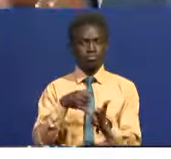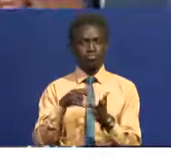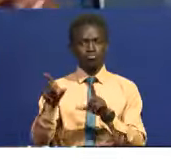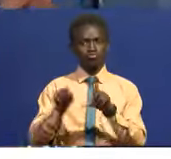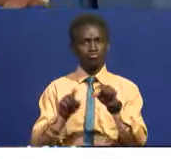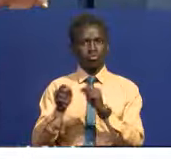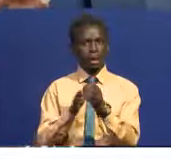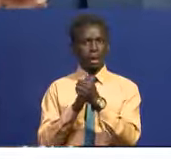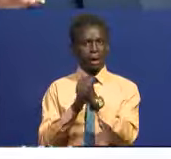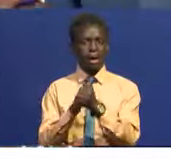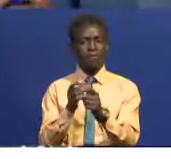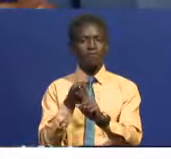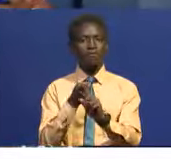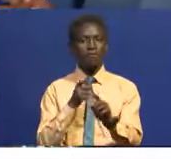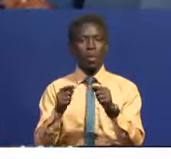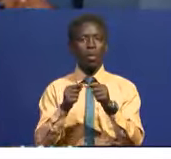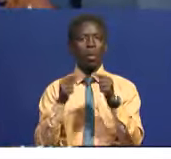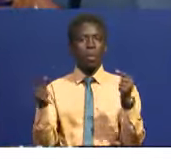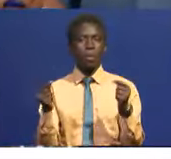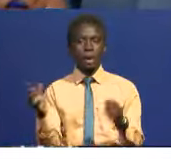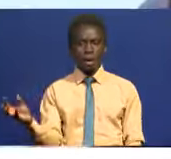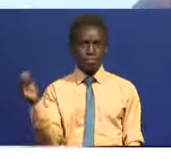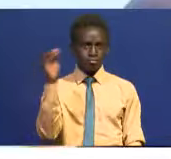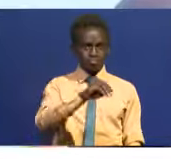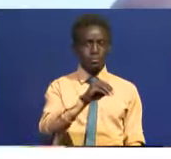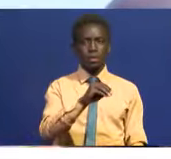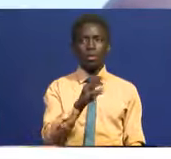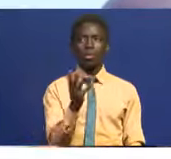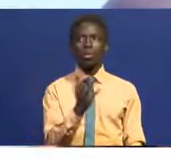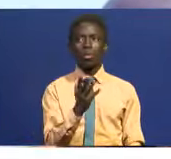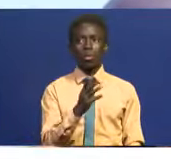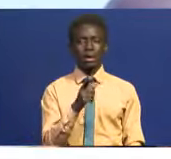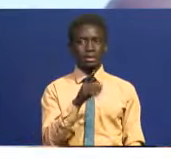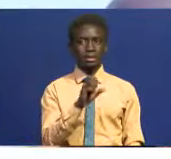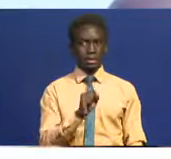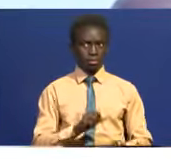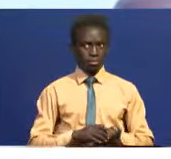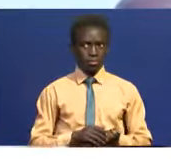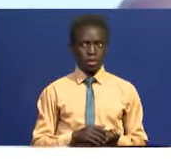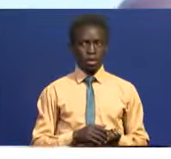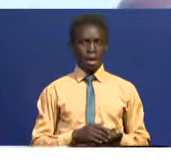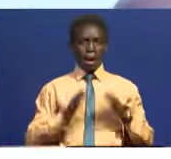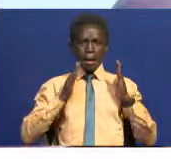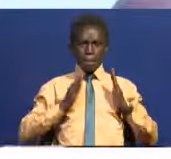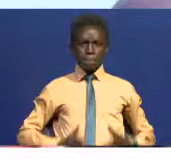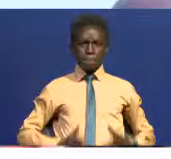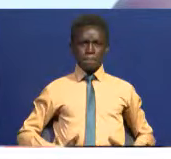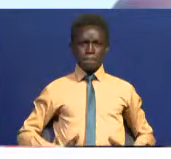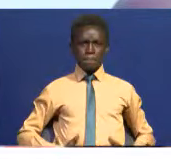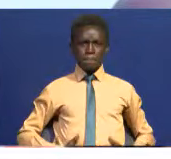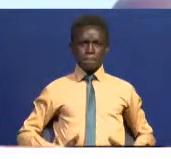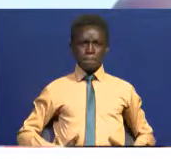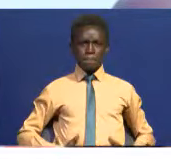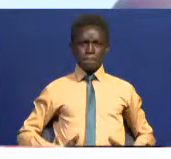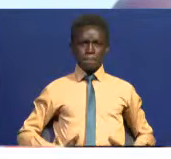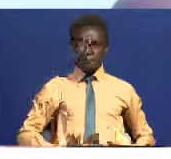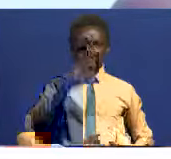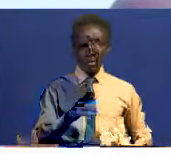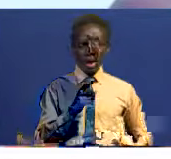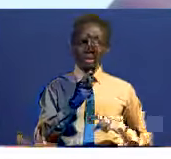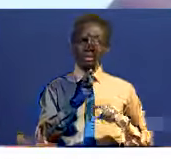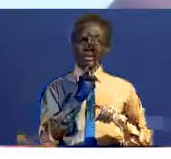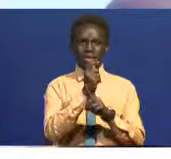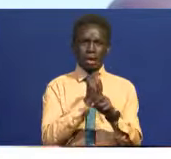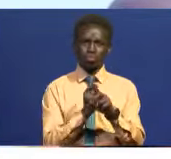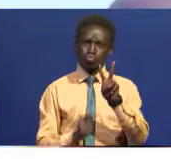leaders from the opposition to the cabinet. Kama mtu ameserve governor for 2 terms, apazi